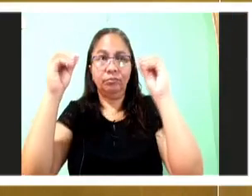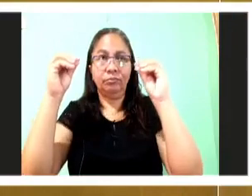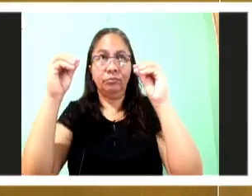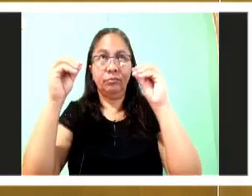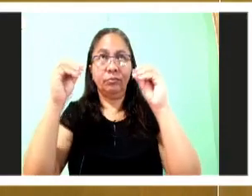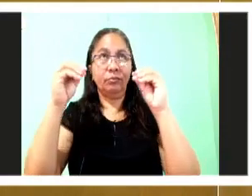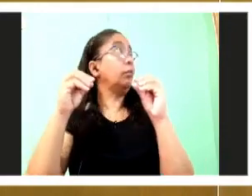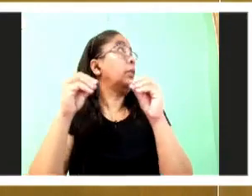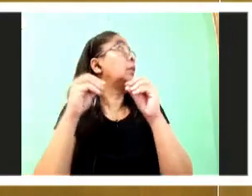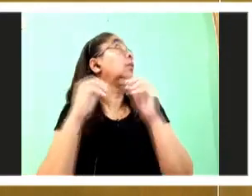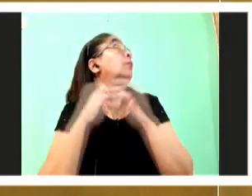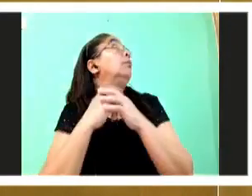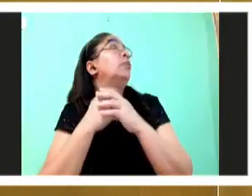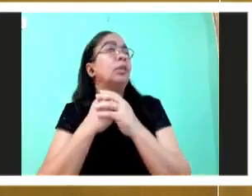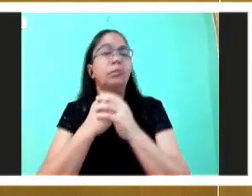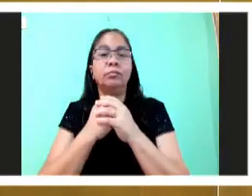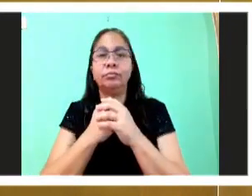lust.